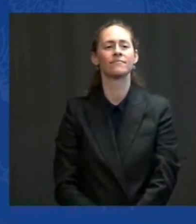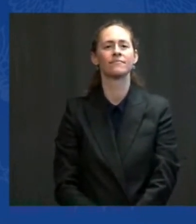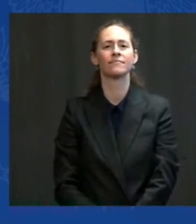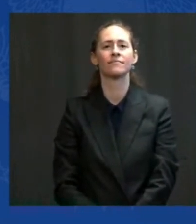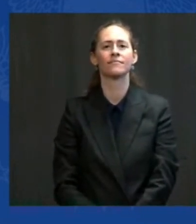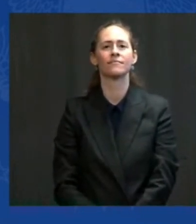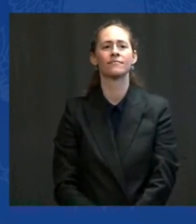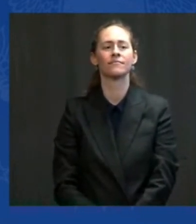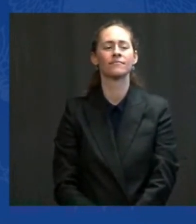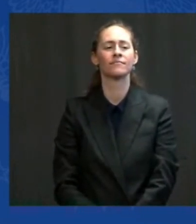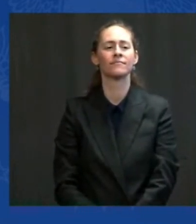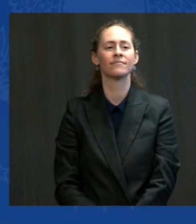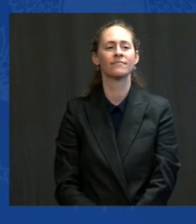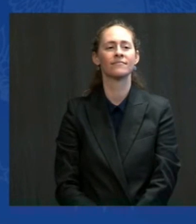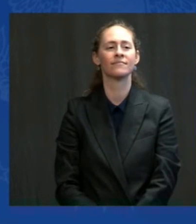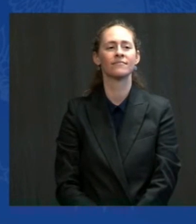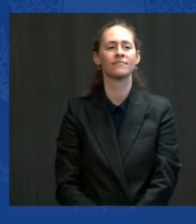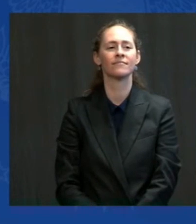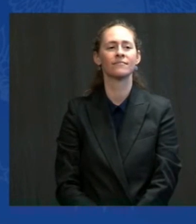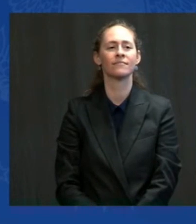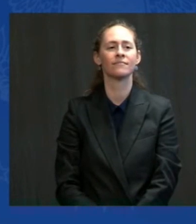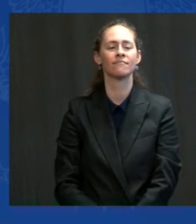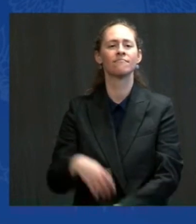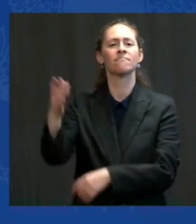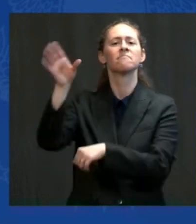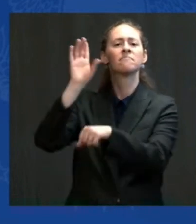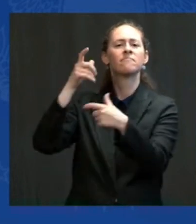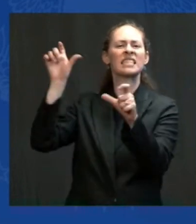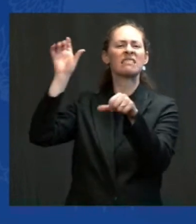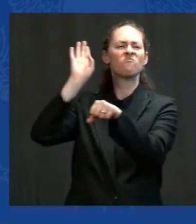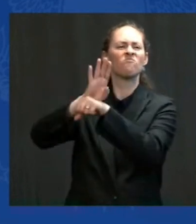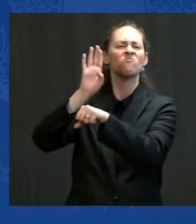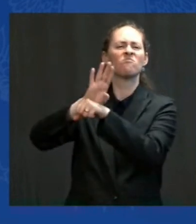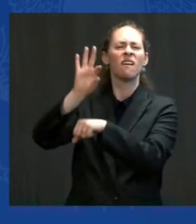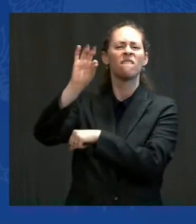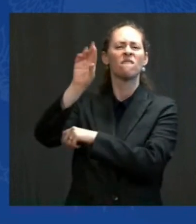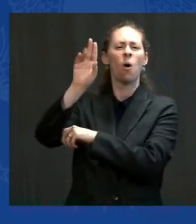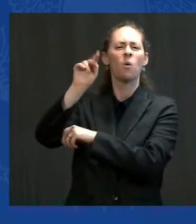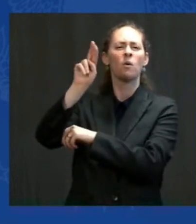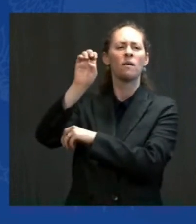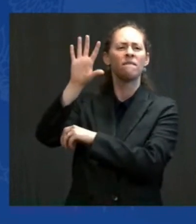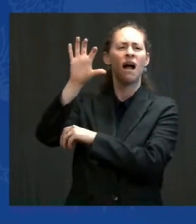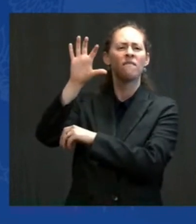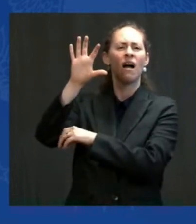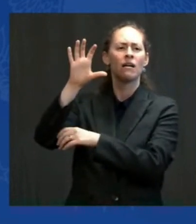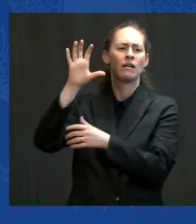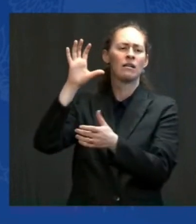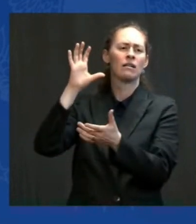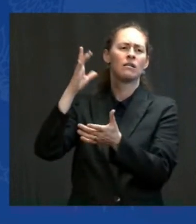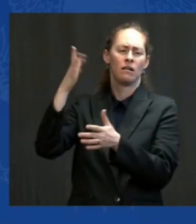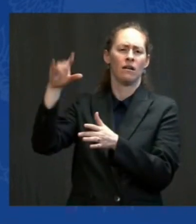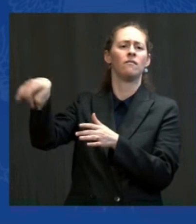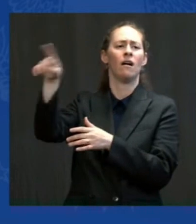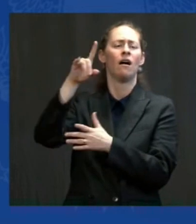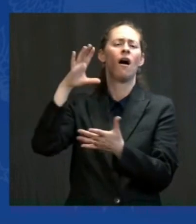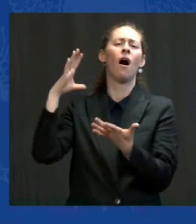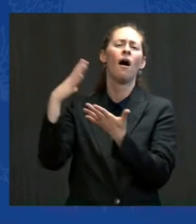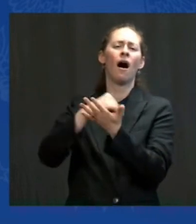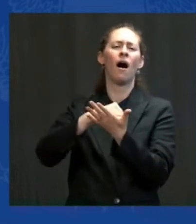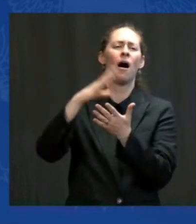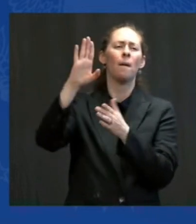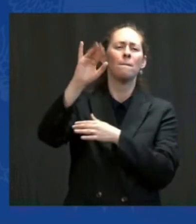Fortune 500 companies making billions of dollars did not pay a single penny in